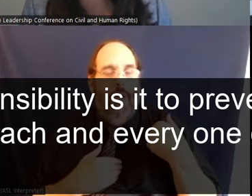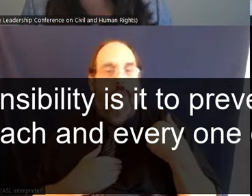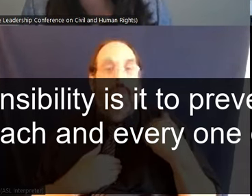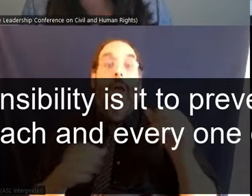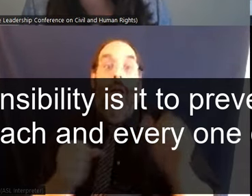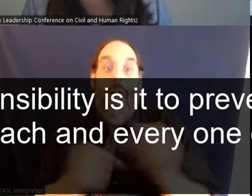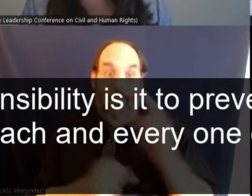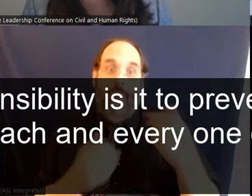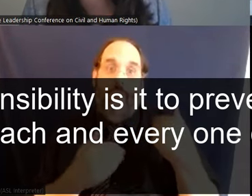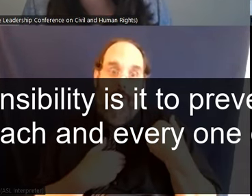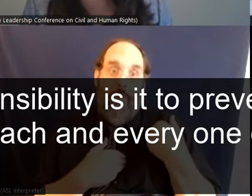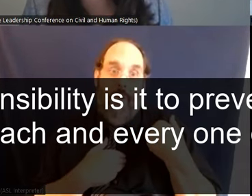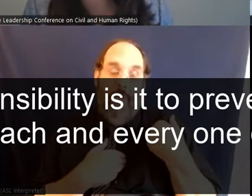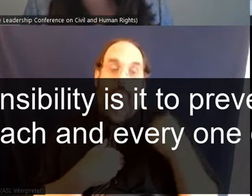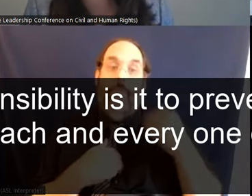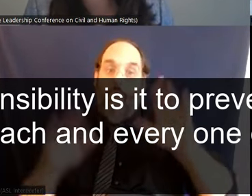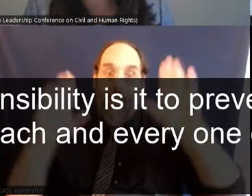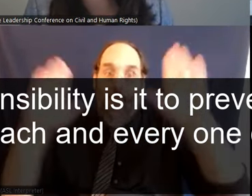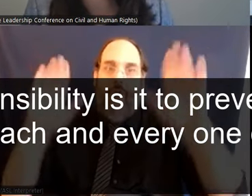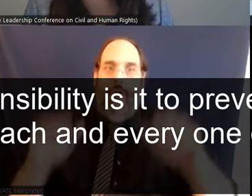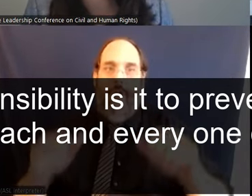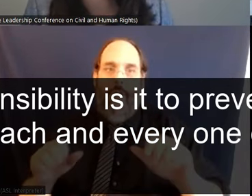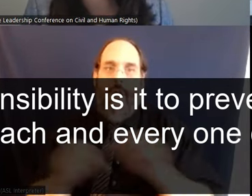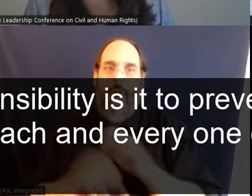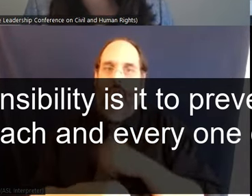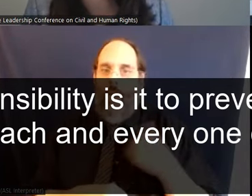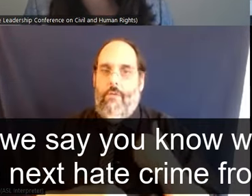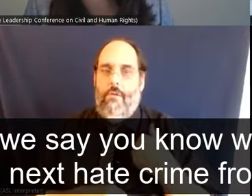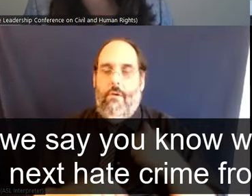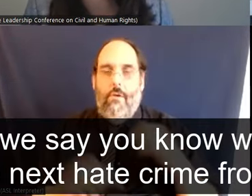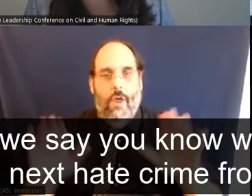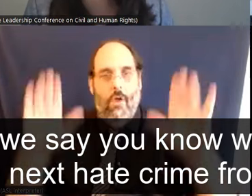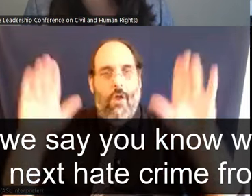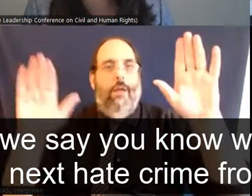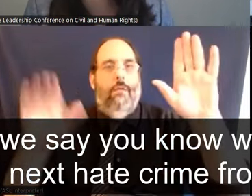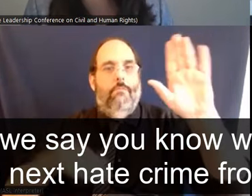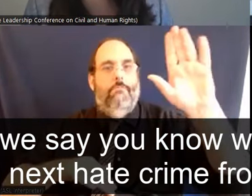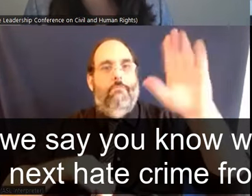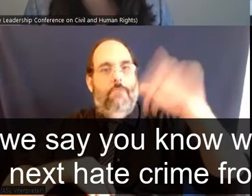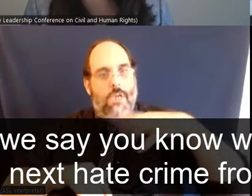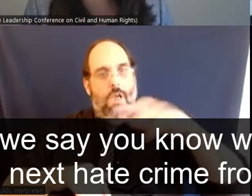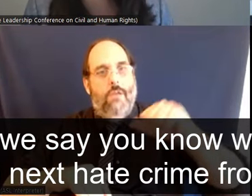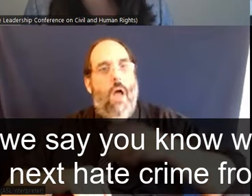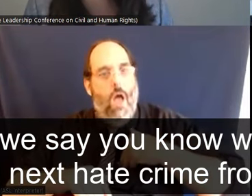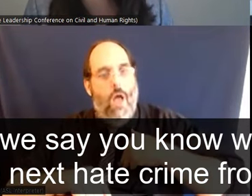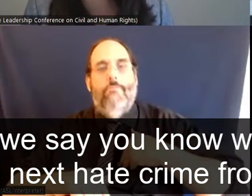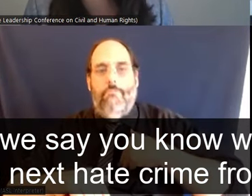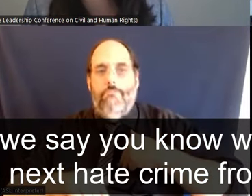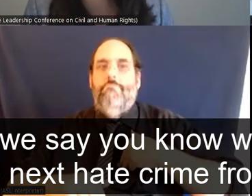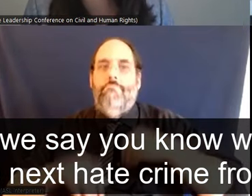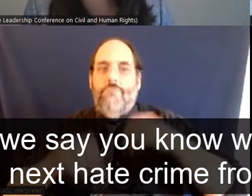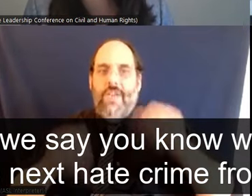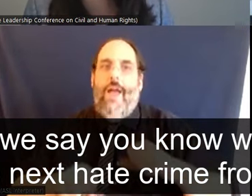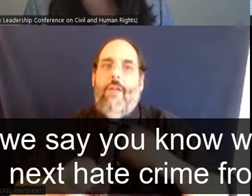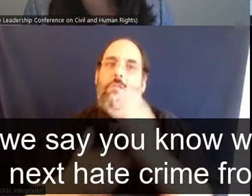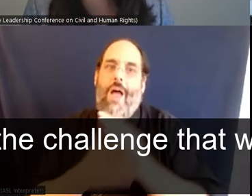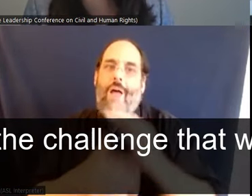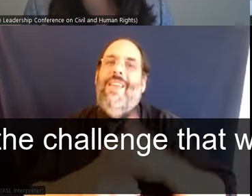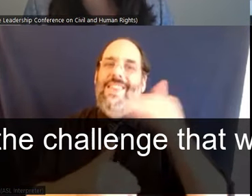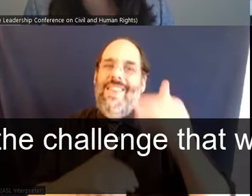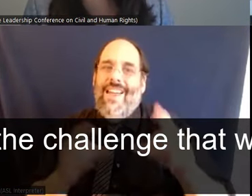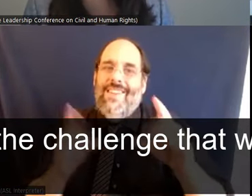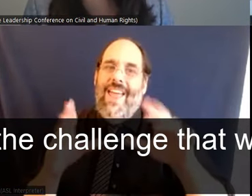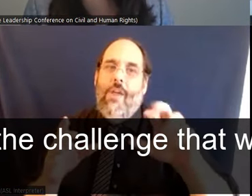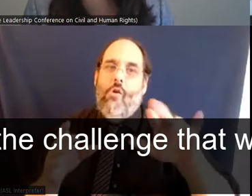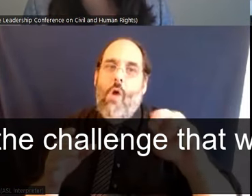hate. Raise your hand. Each and every one of us raises our hands and we say that, you know what, I can prevent the next hate crime from